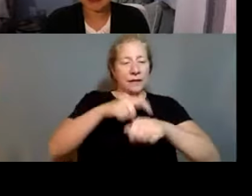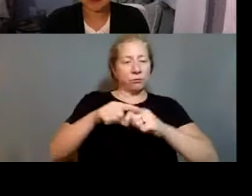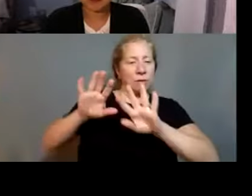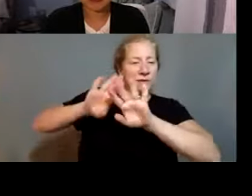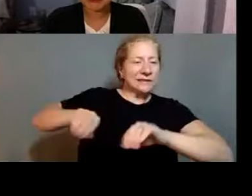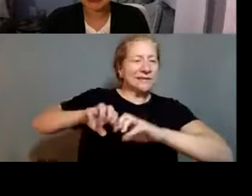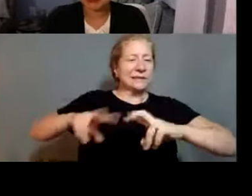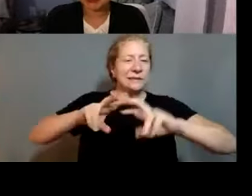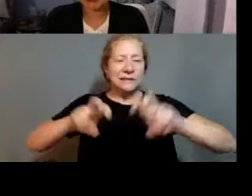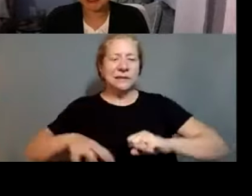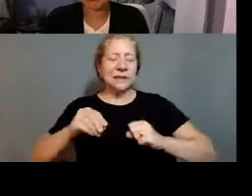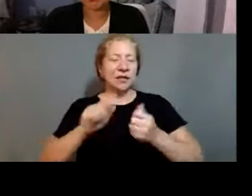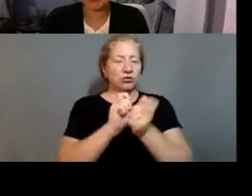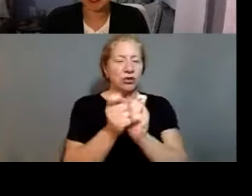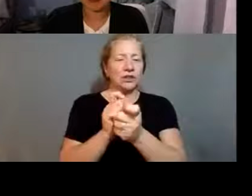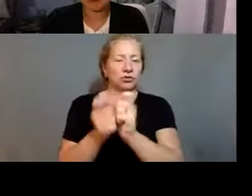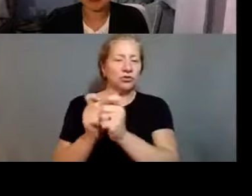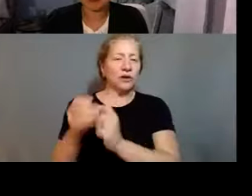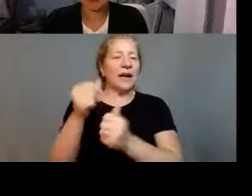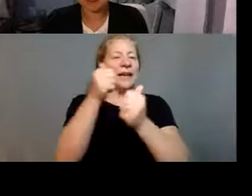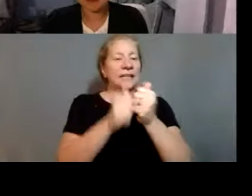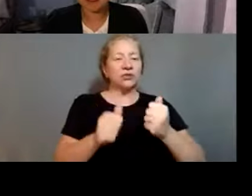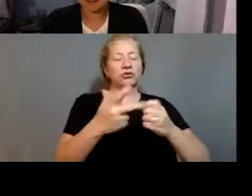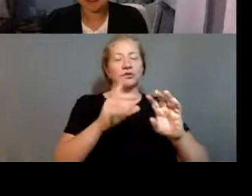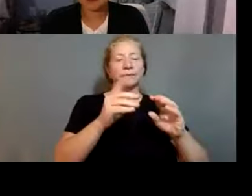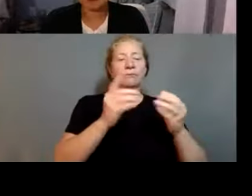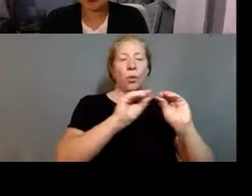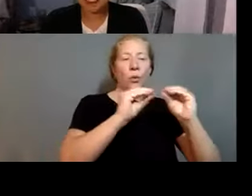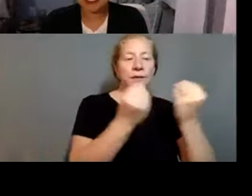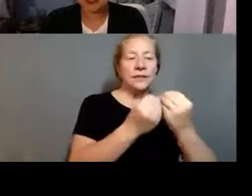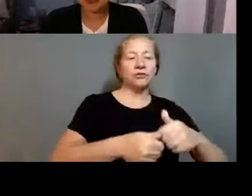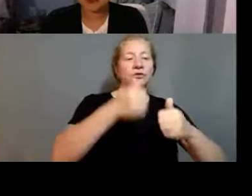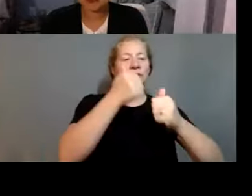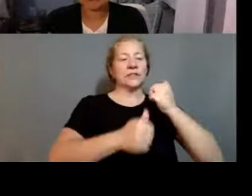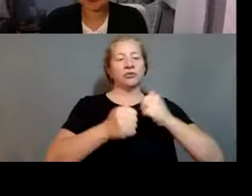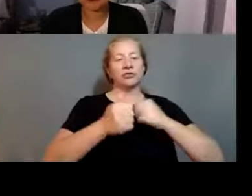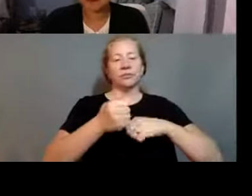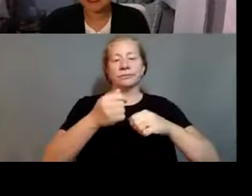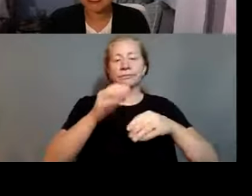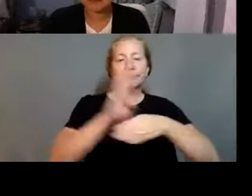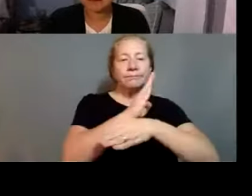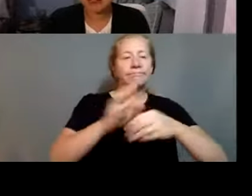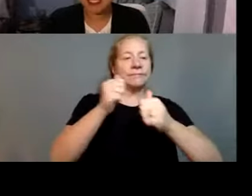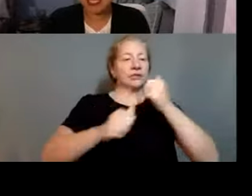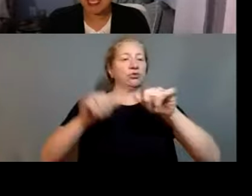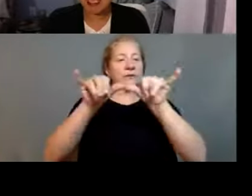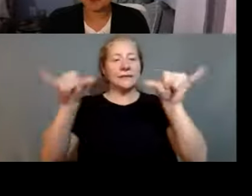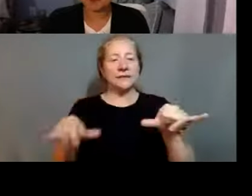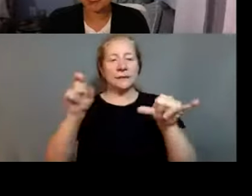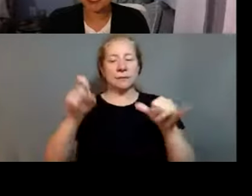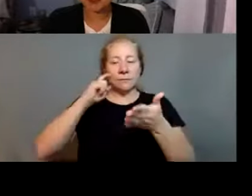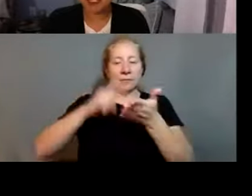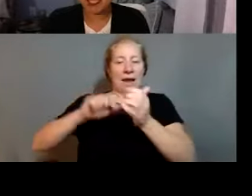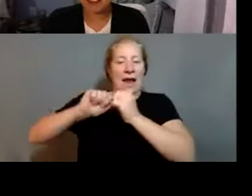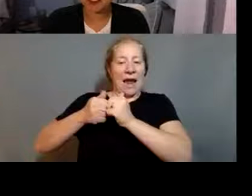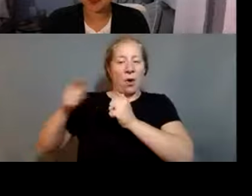also each institution has to acknowledge its history, contributing to structural racism, and